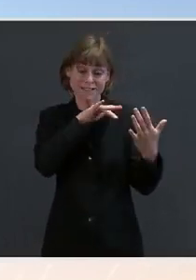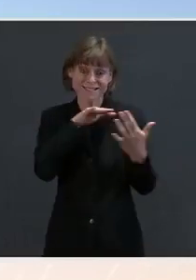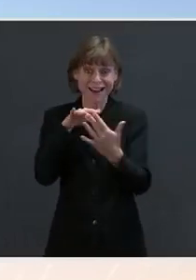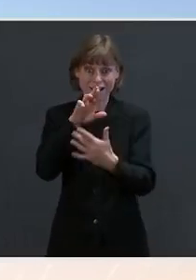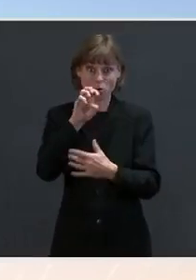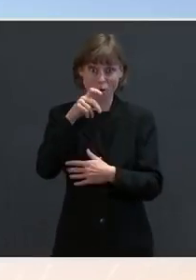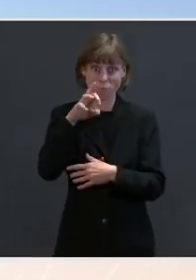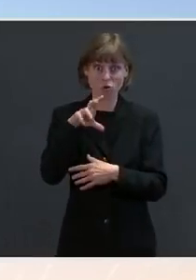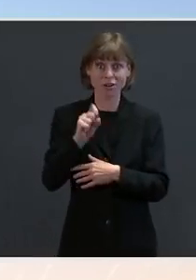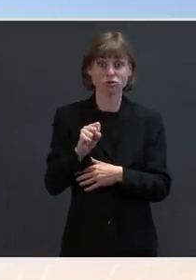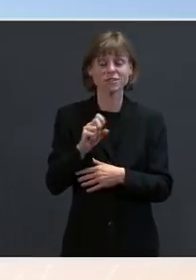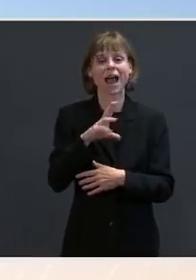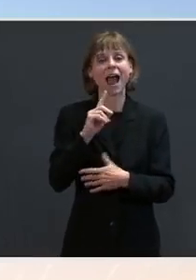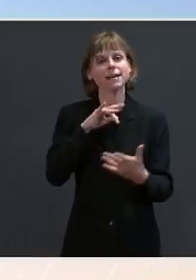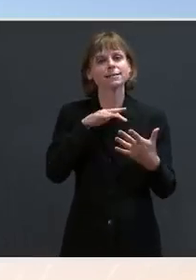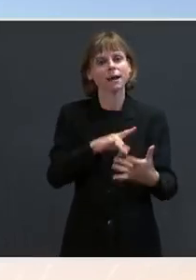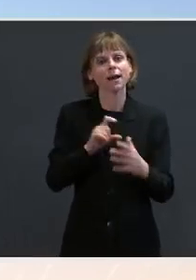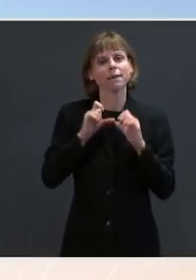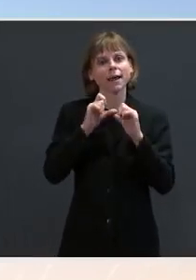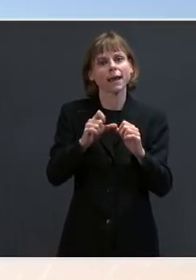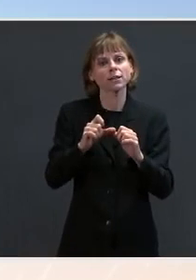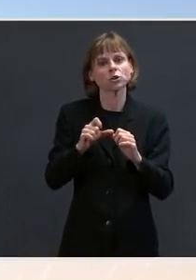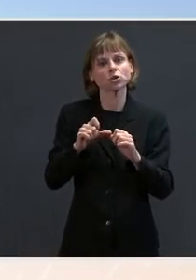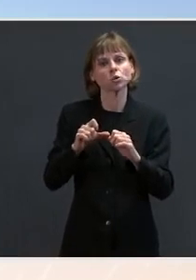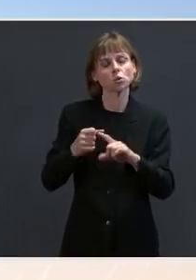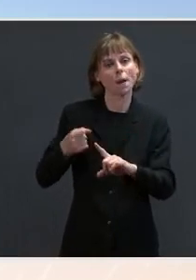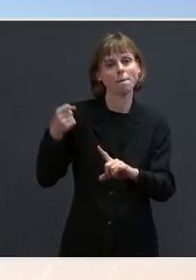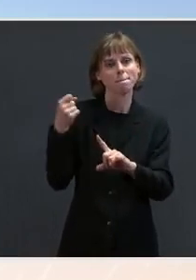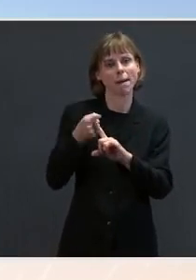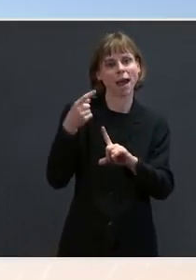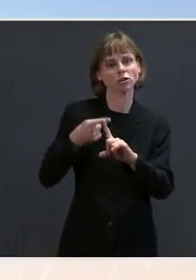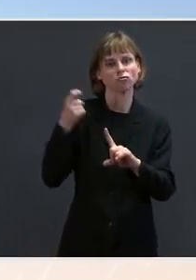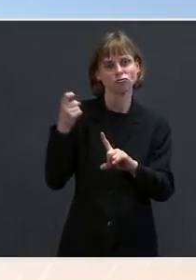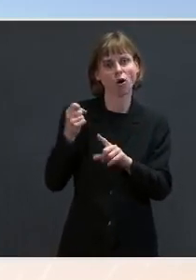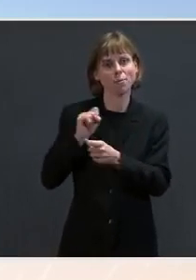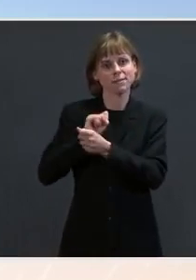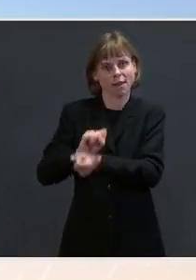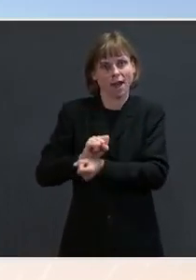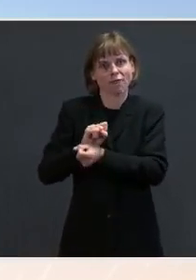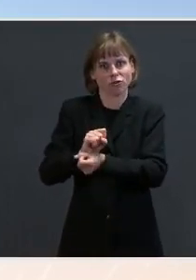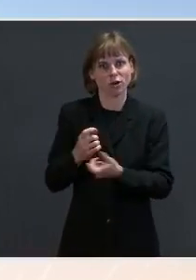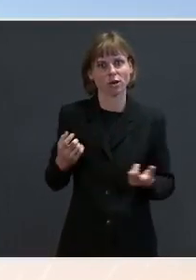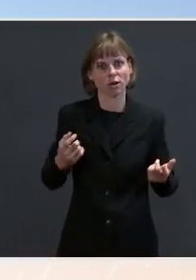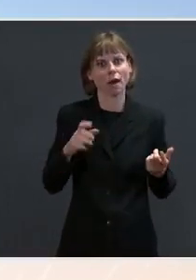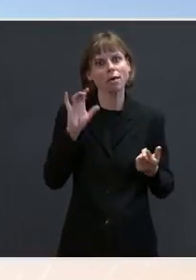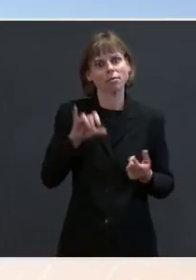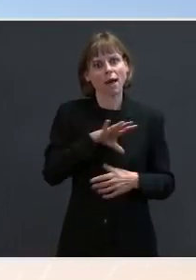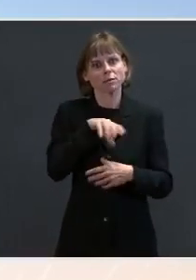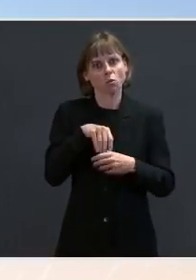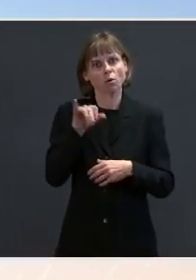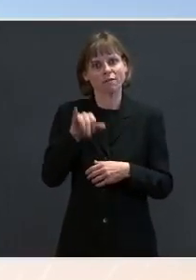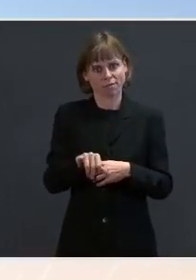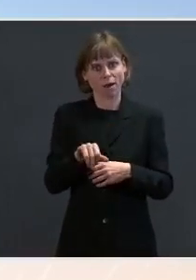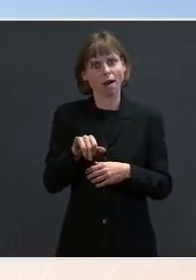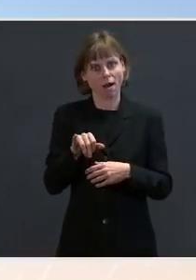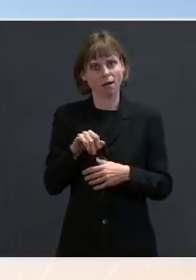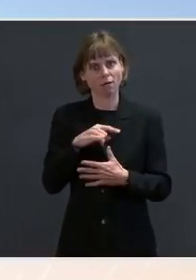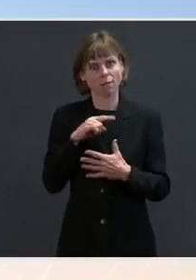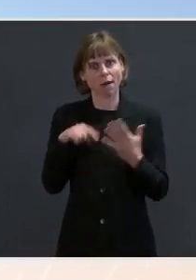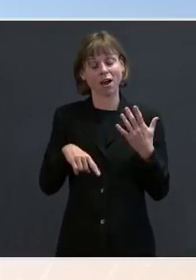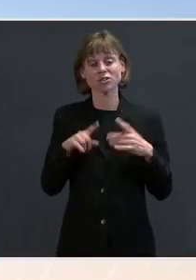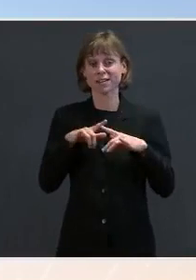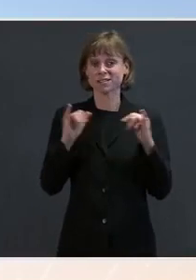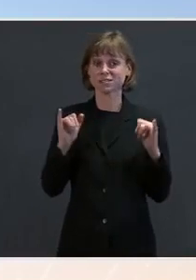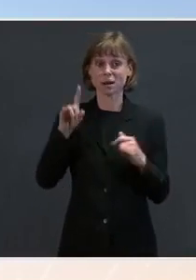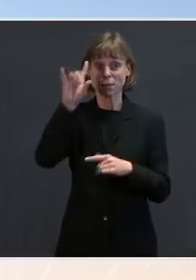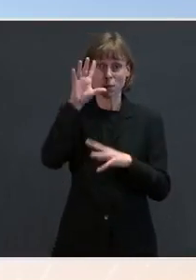continued impacts of slavery. And that's something, of course, that's a part of this package. At the same time, he understands that we